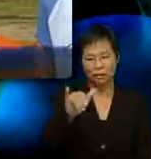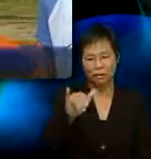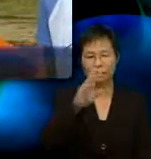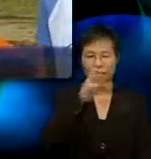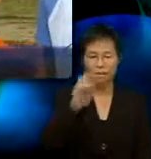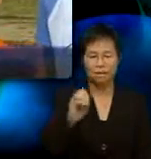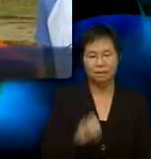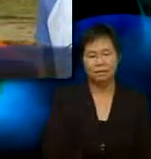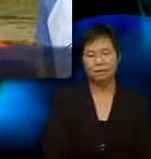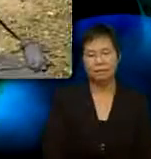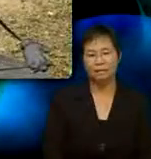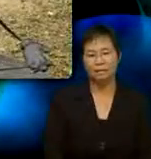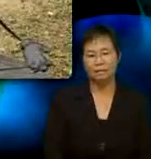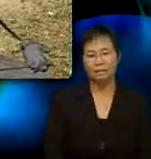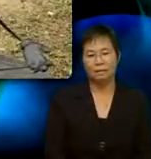SIXTY, 60.